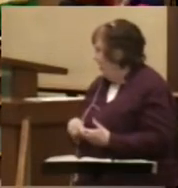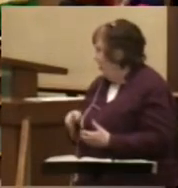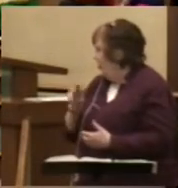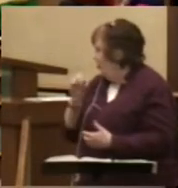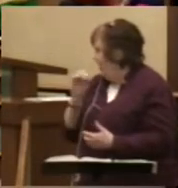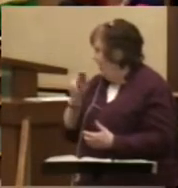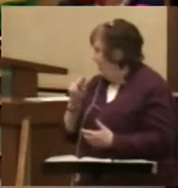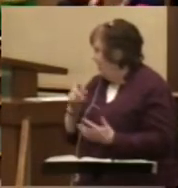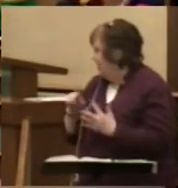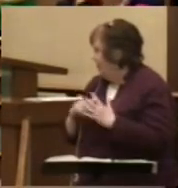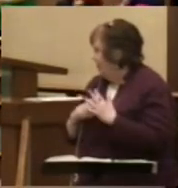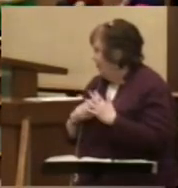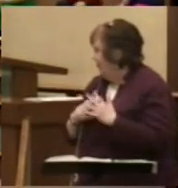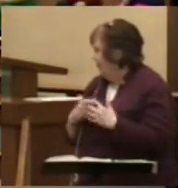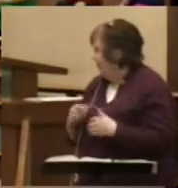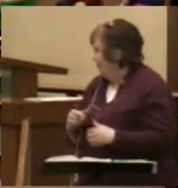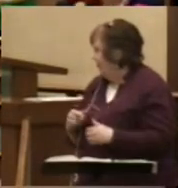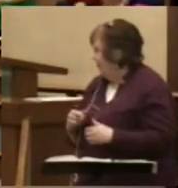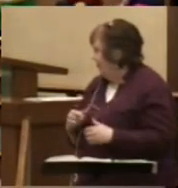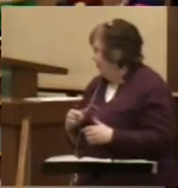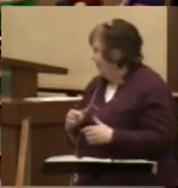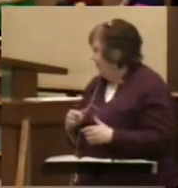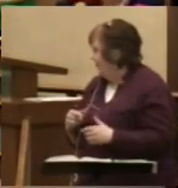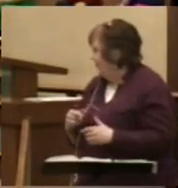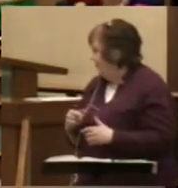going to start. Good.